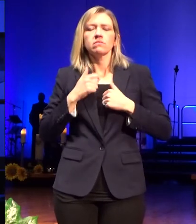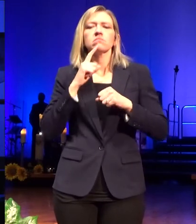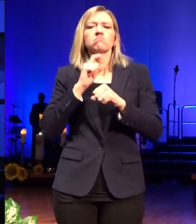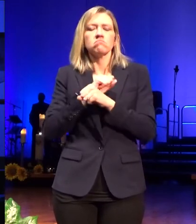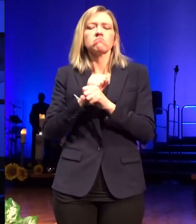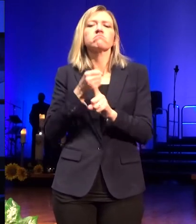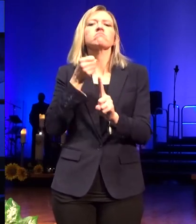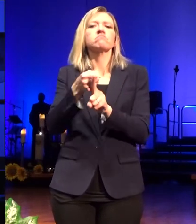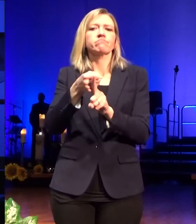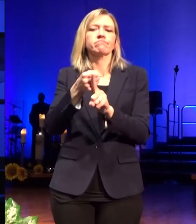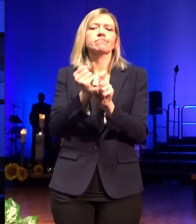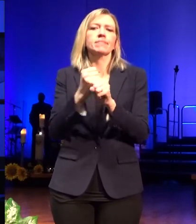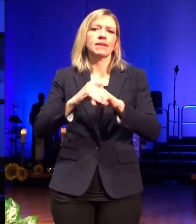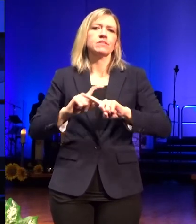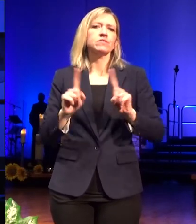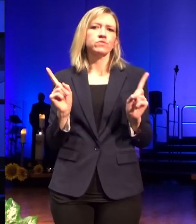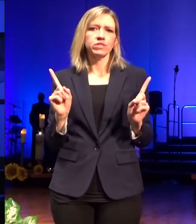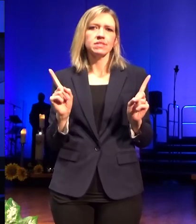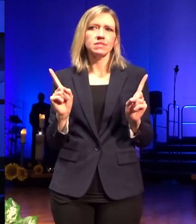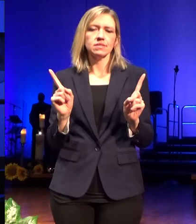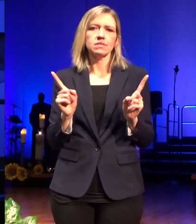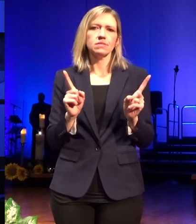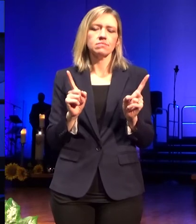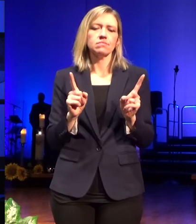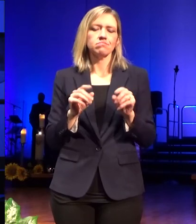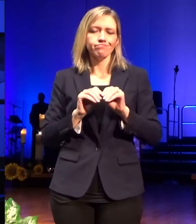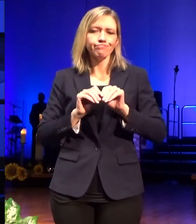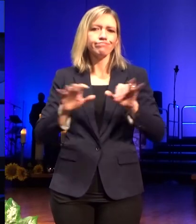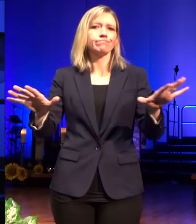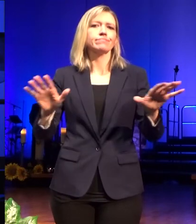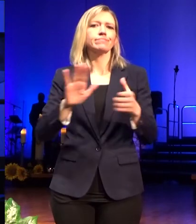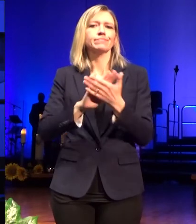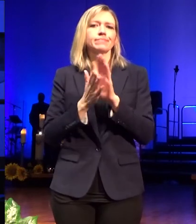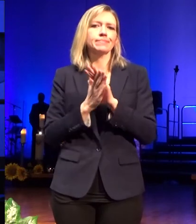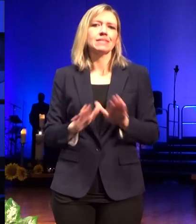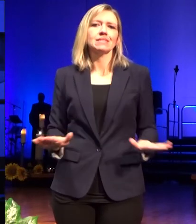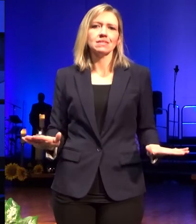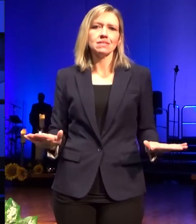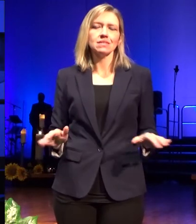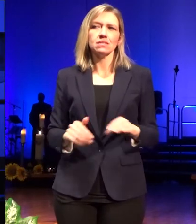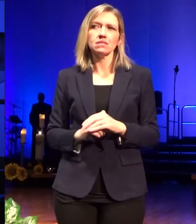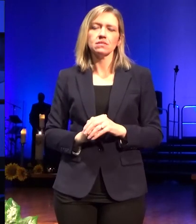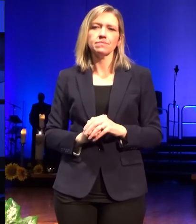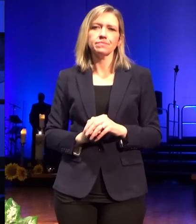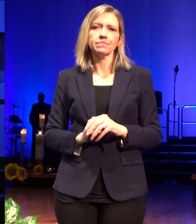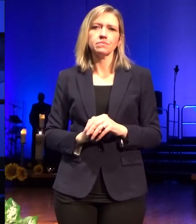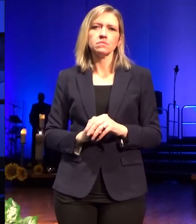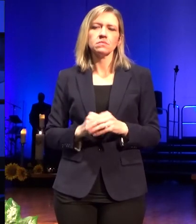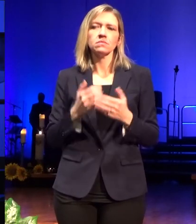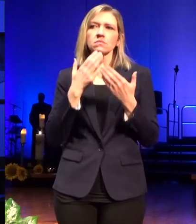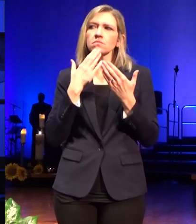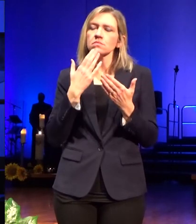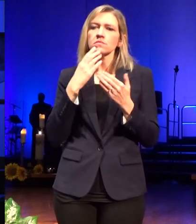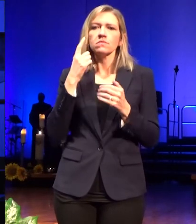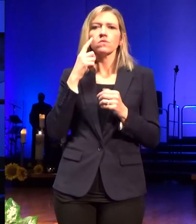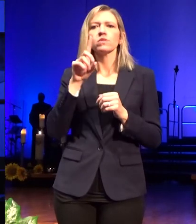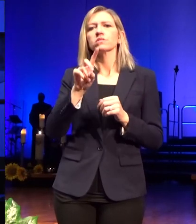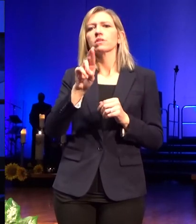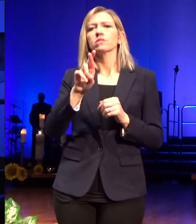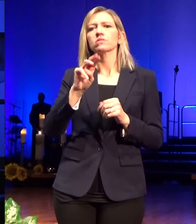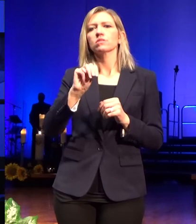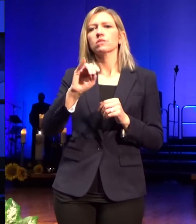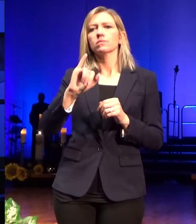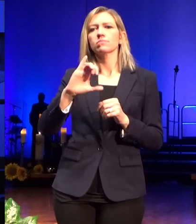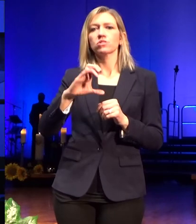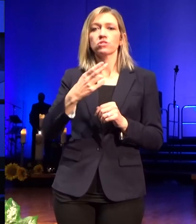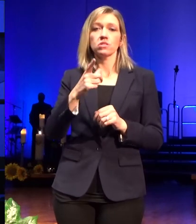difference in bringing peace into the world. I give thanks for Dr. Michelle and her